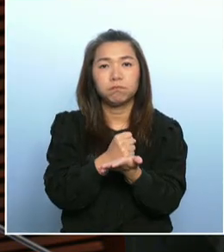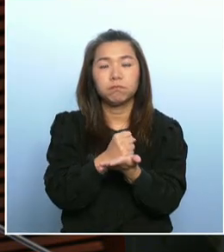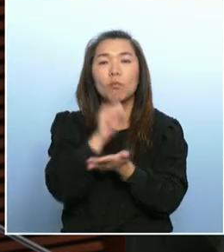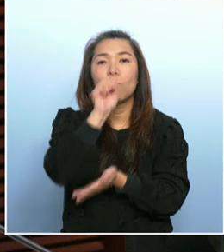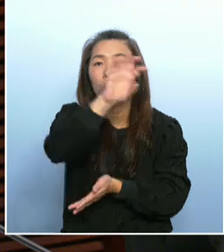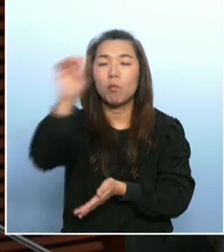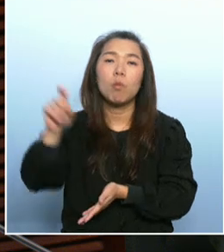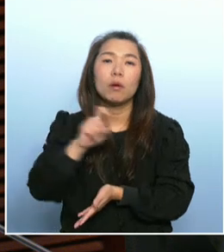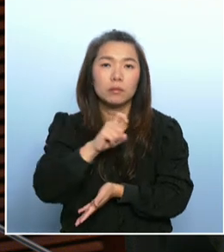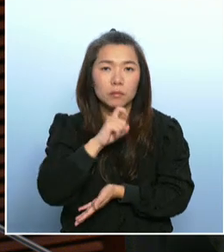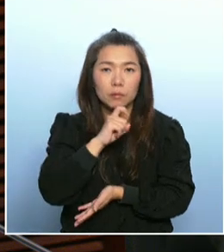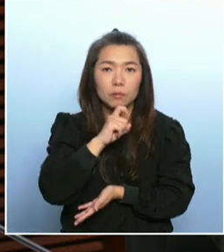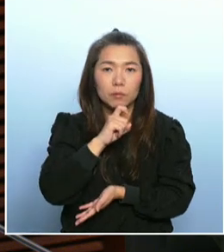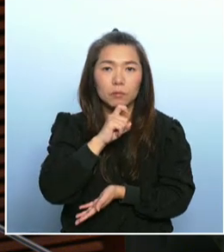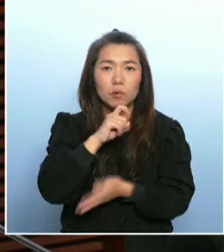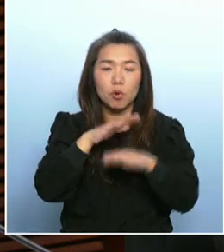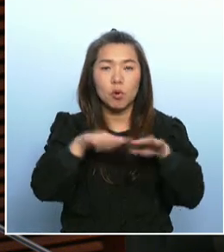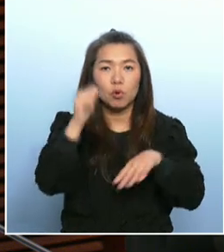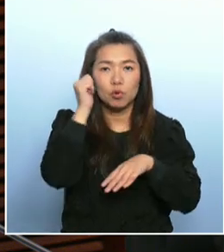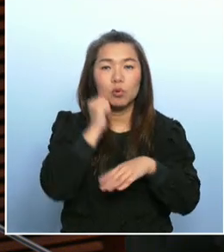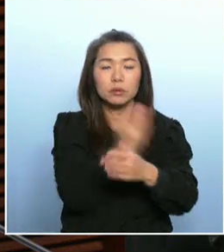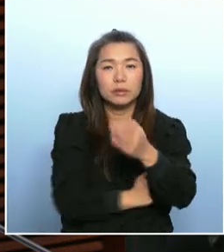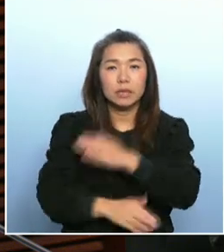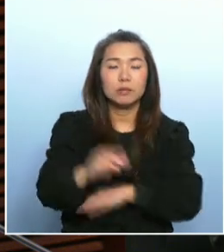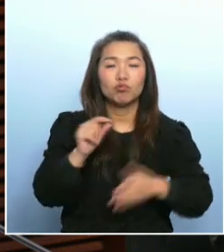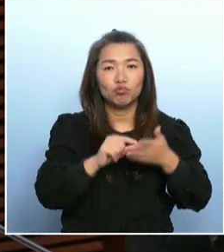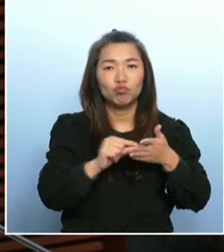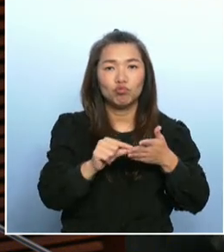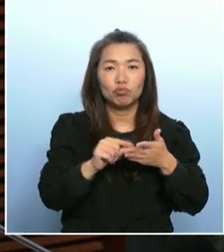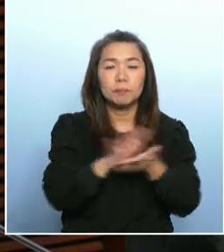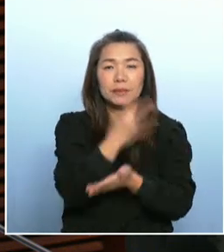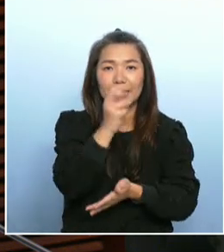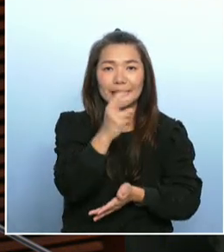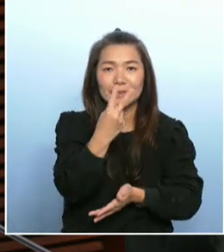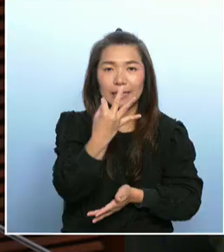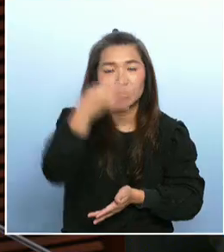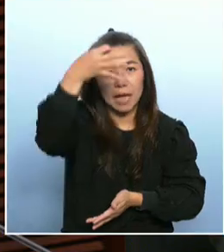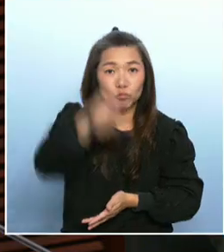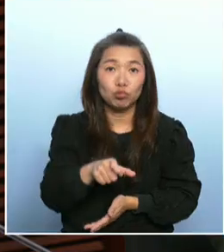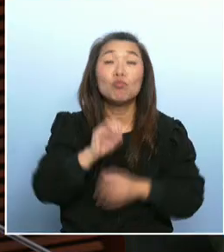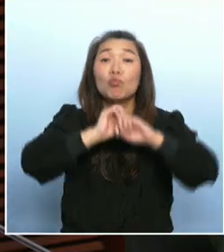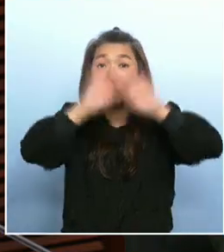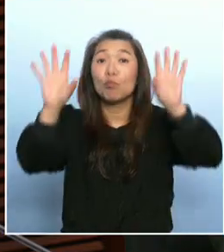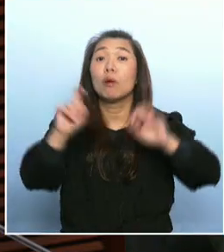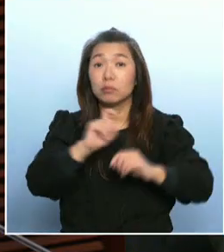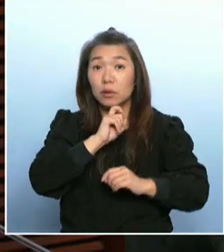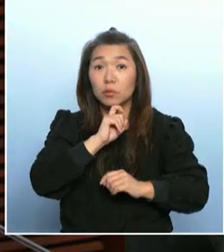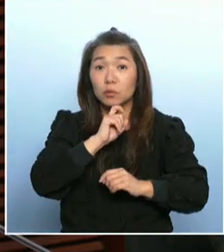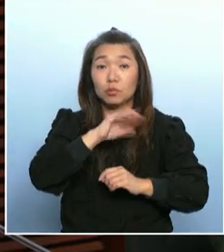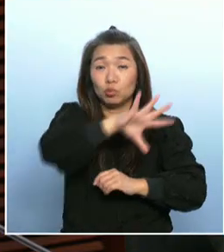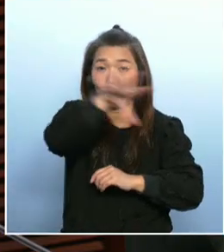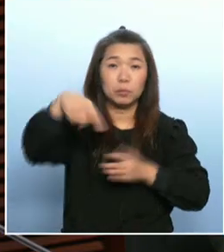licensing office of residential care homes sent letters to all residential care homes in March